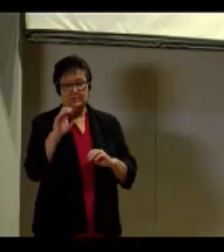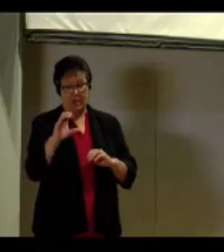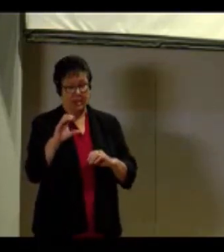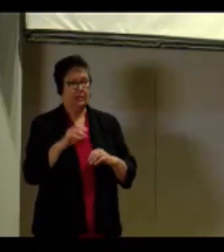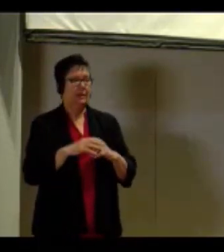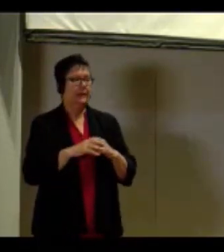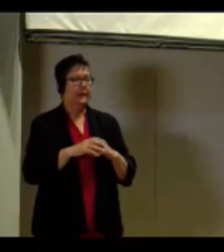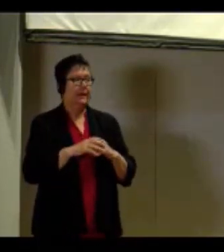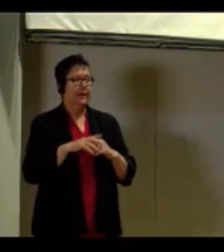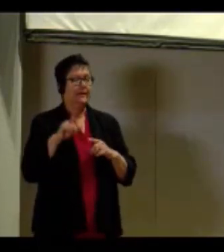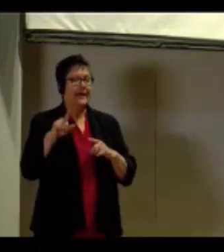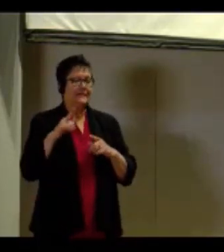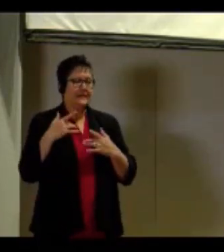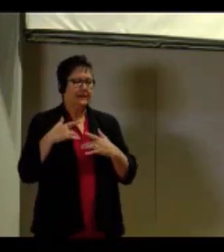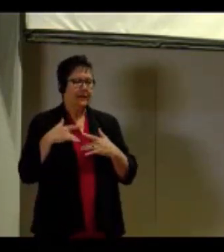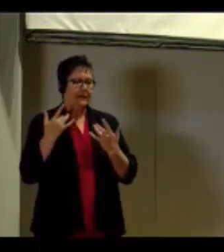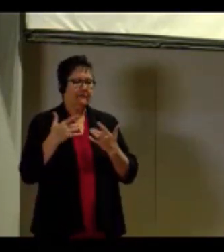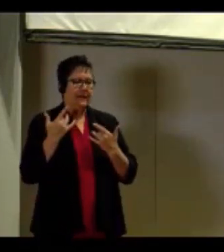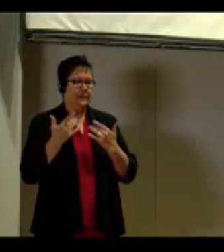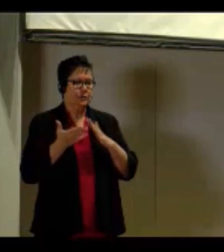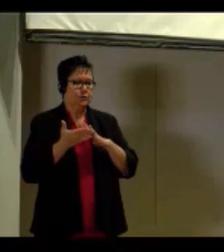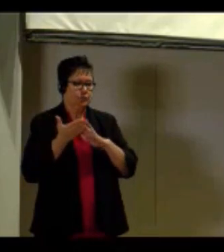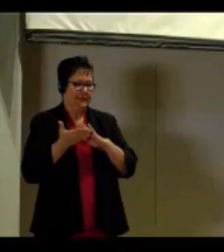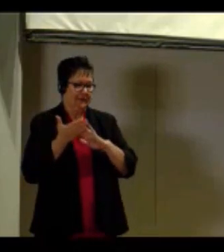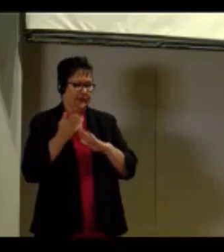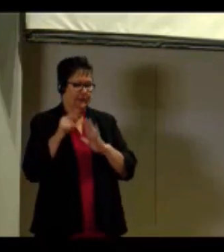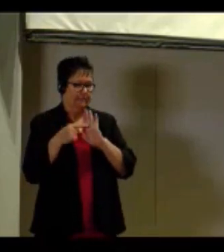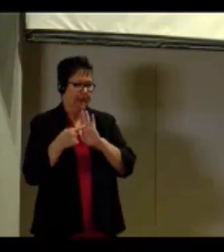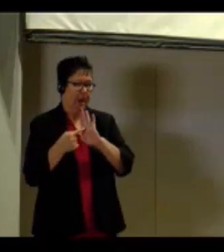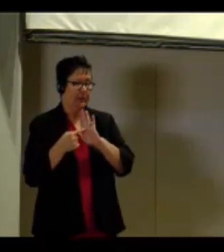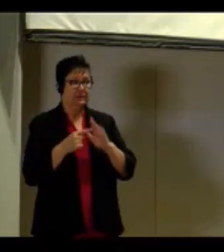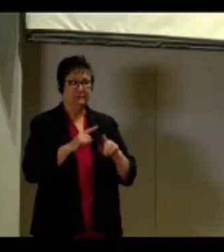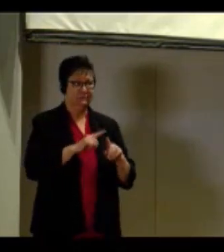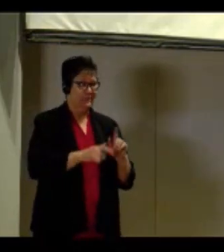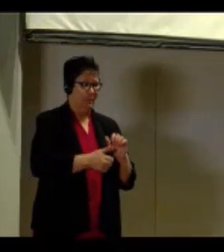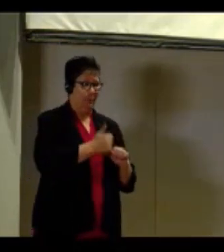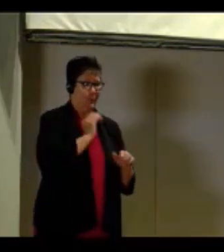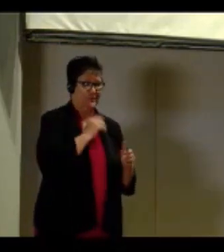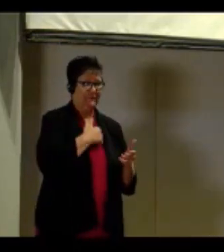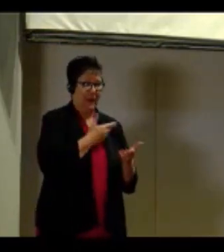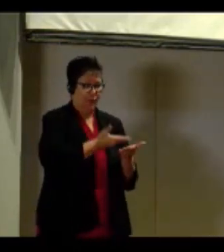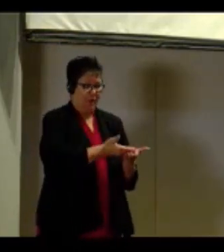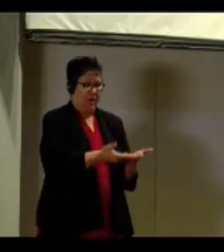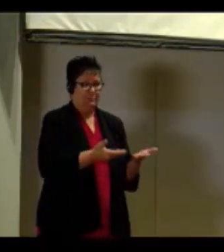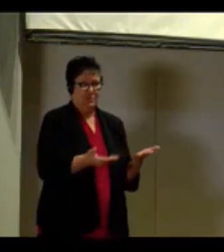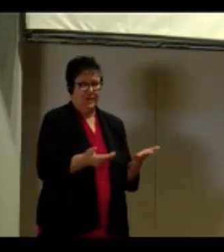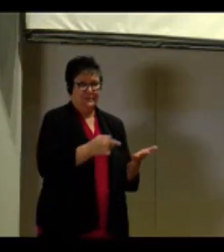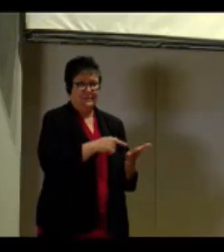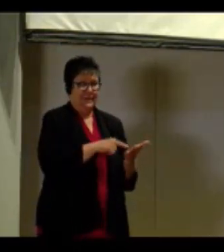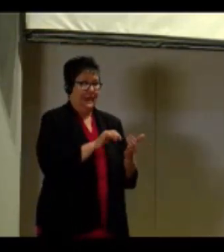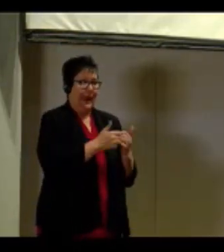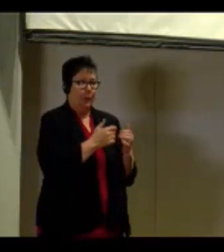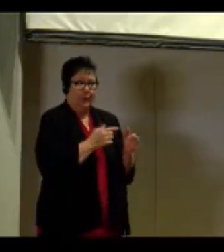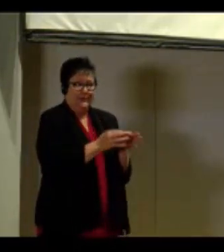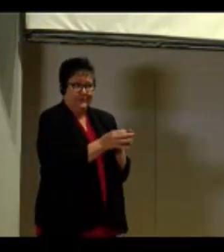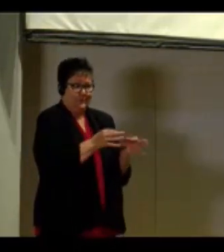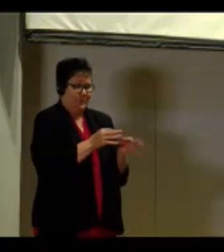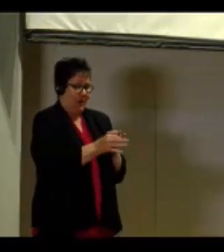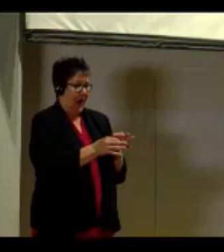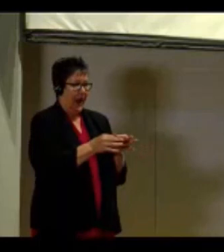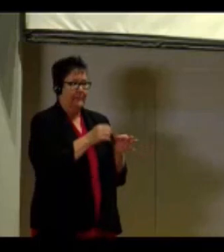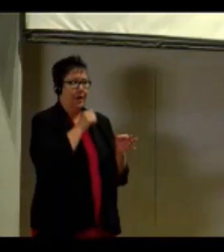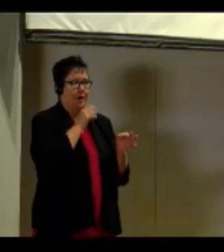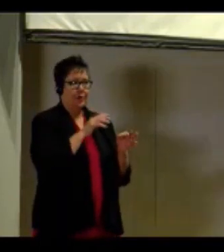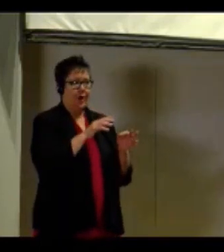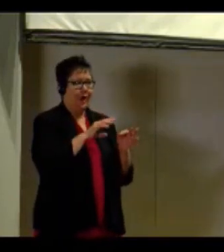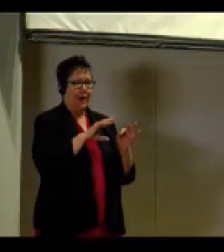an event-driven model. Whereas most of our objects and the way we describe our objects are not